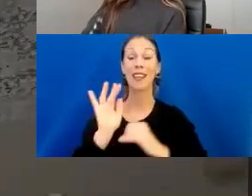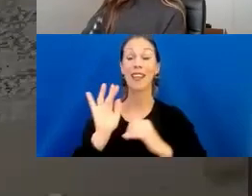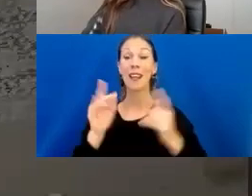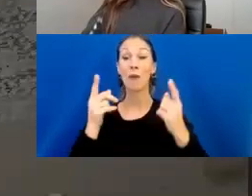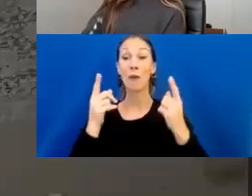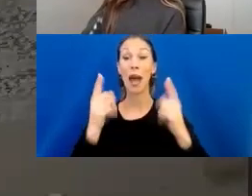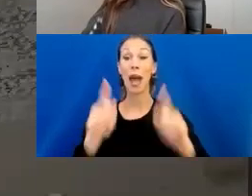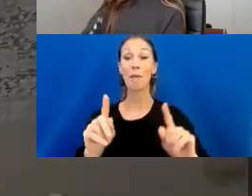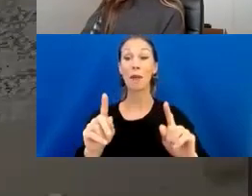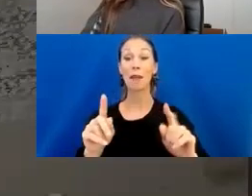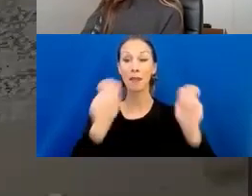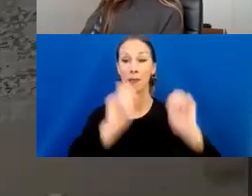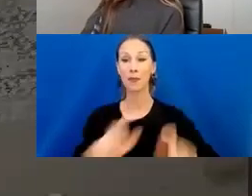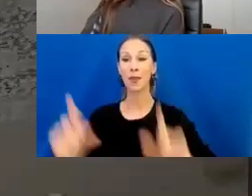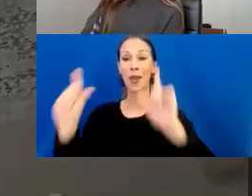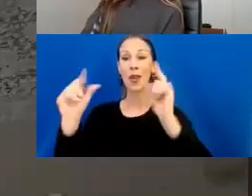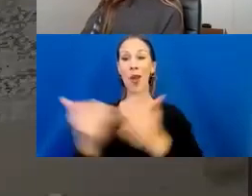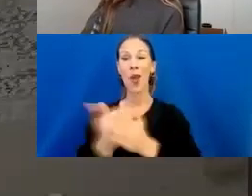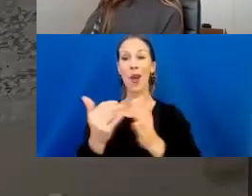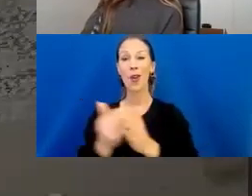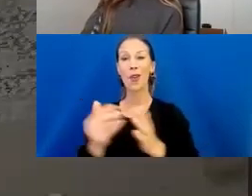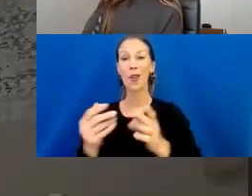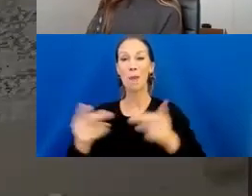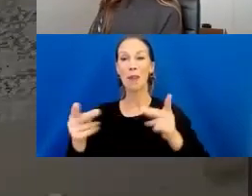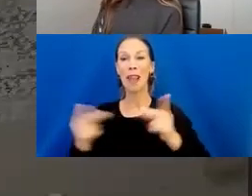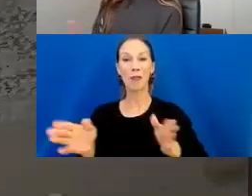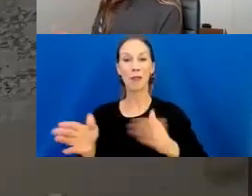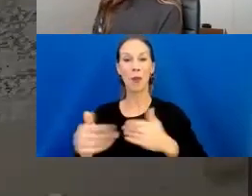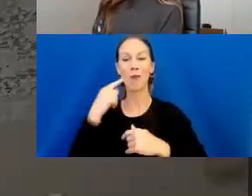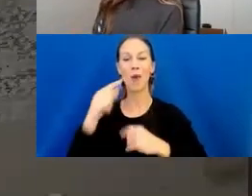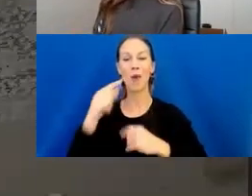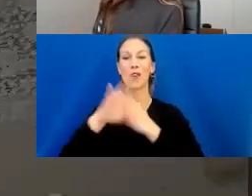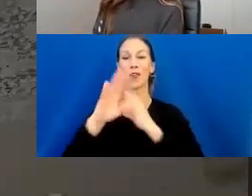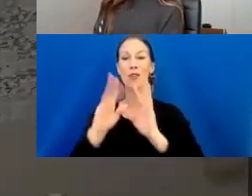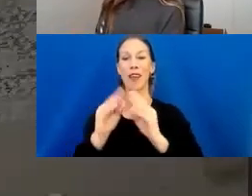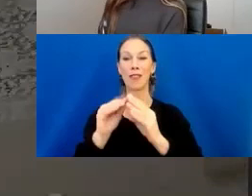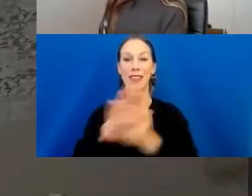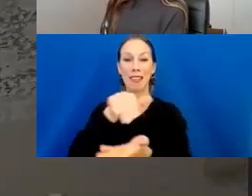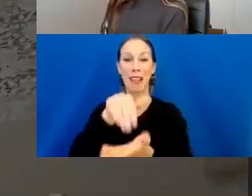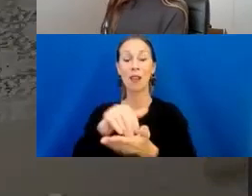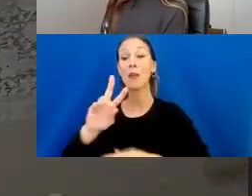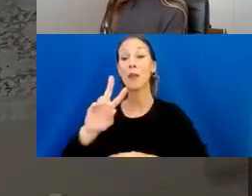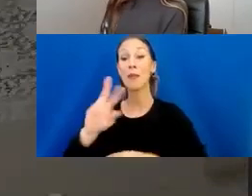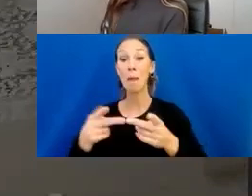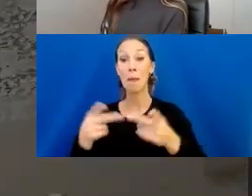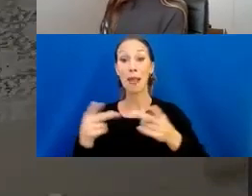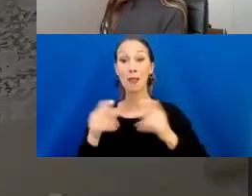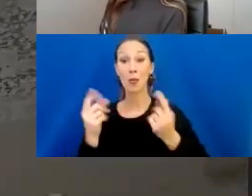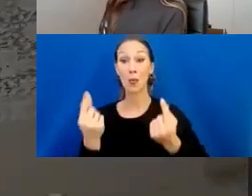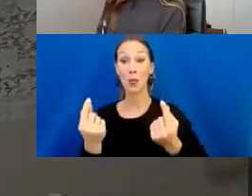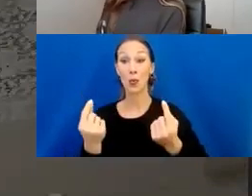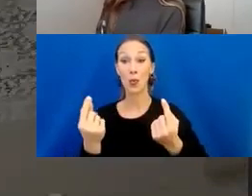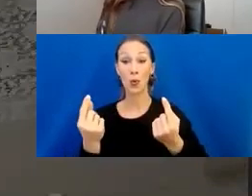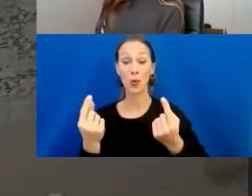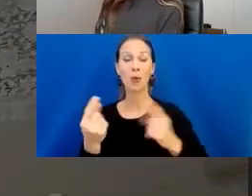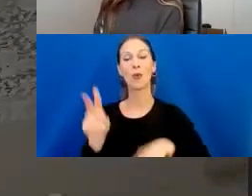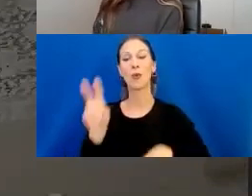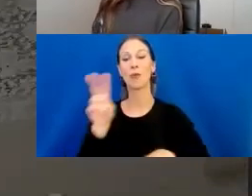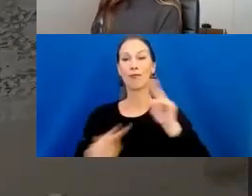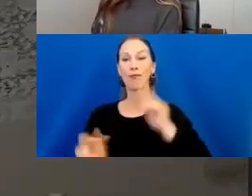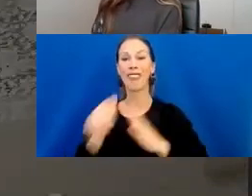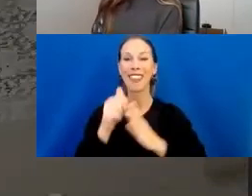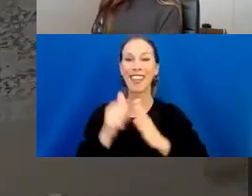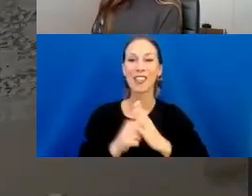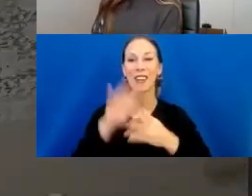the virtual conference center. This room is going to be a second place that you can go to view the agenda. There is no